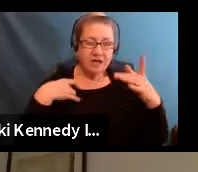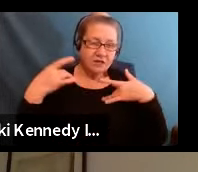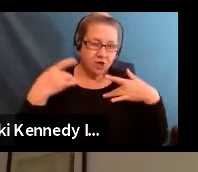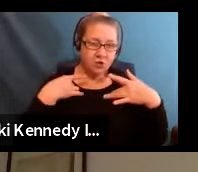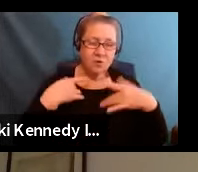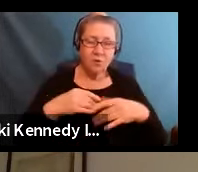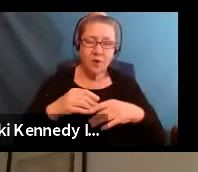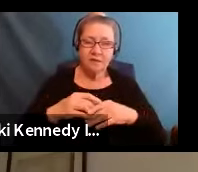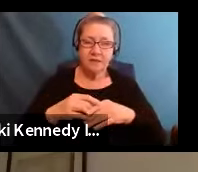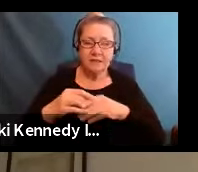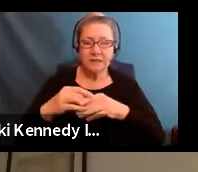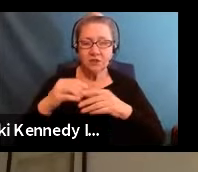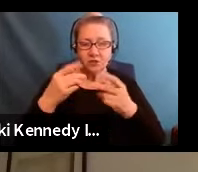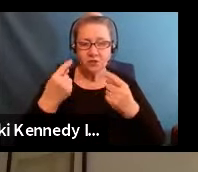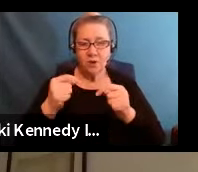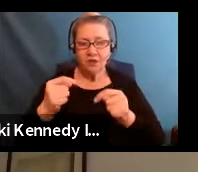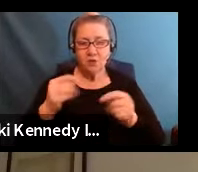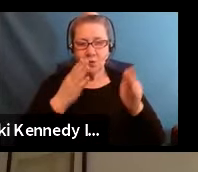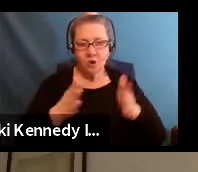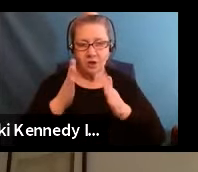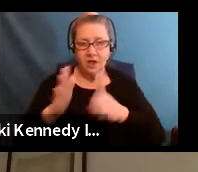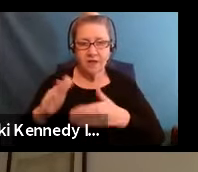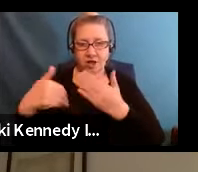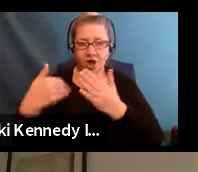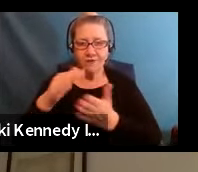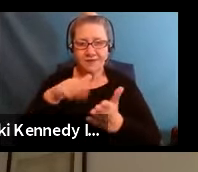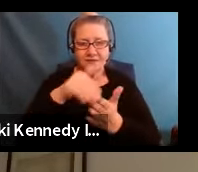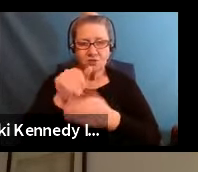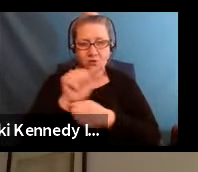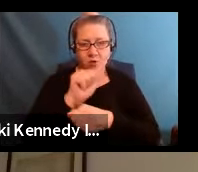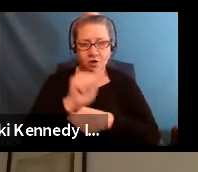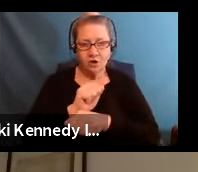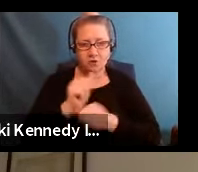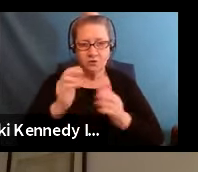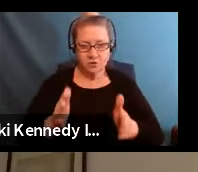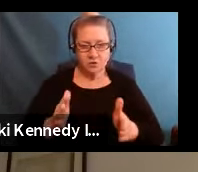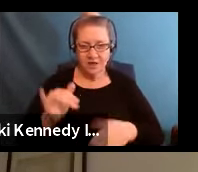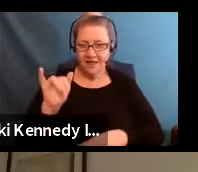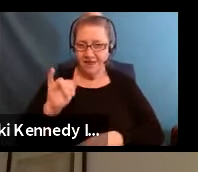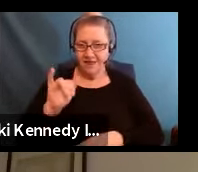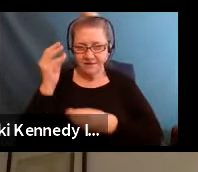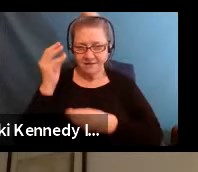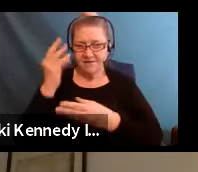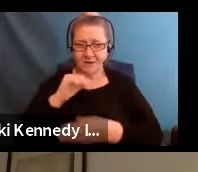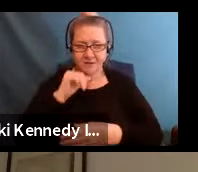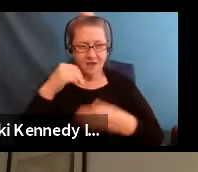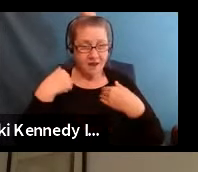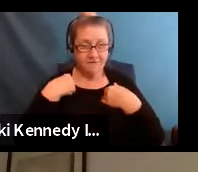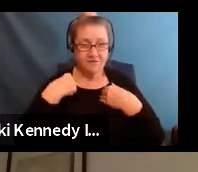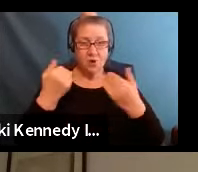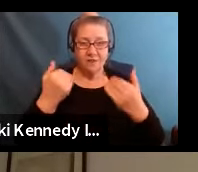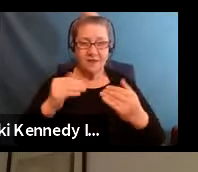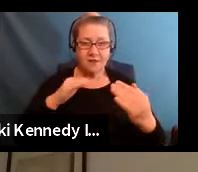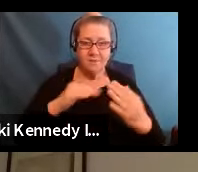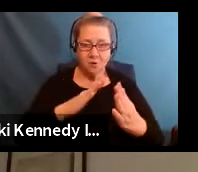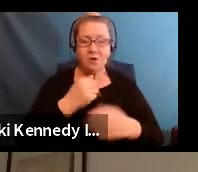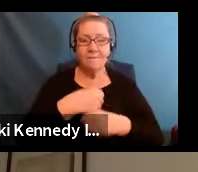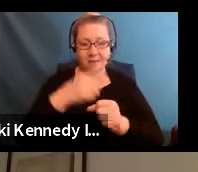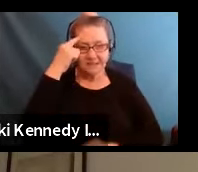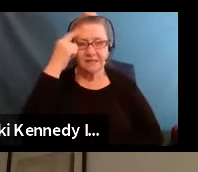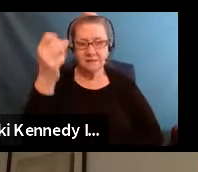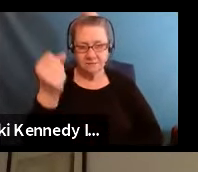different definitions of essential workers, which is data that we didn't have. So I do think that this approach makes sense, but I also